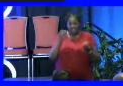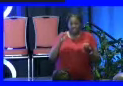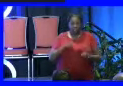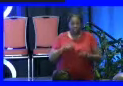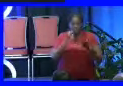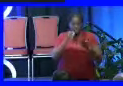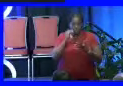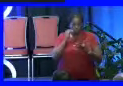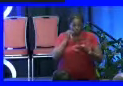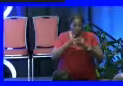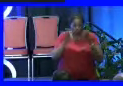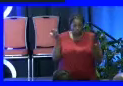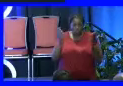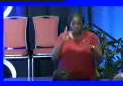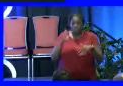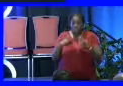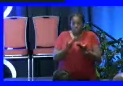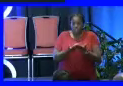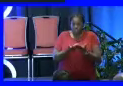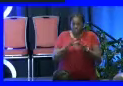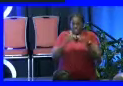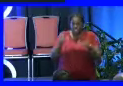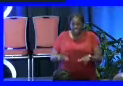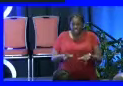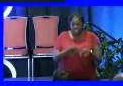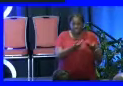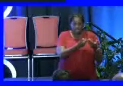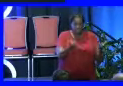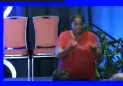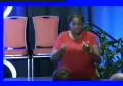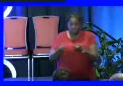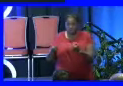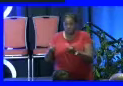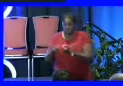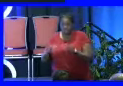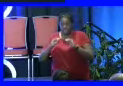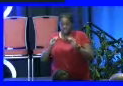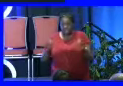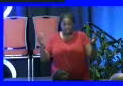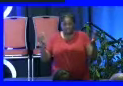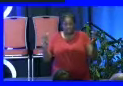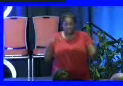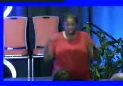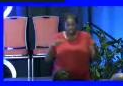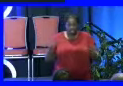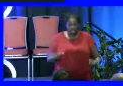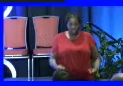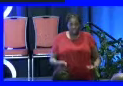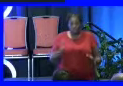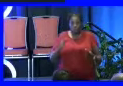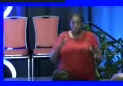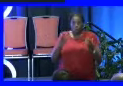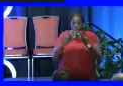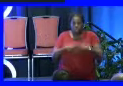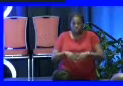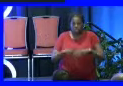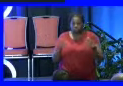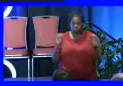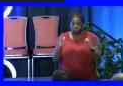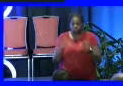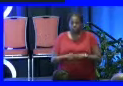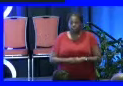because none of these data systems, they're all separate. All 12 different data systems did not talk to each other, and they weren't aggregated in any way.